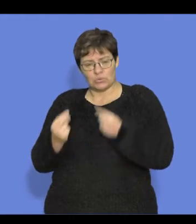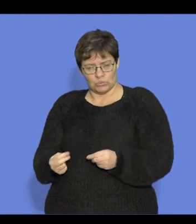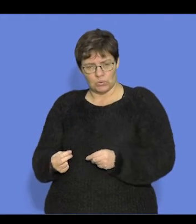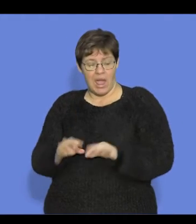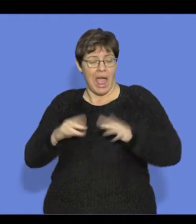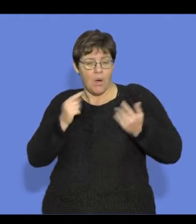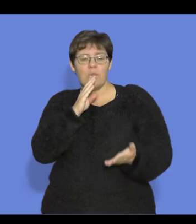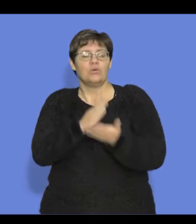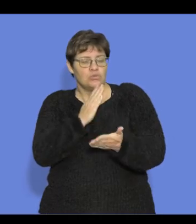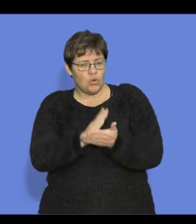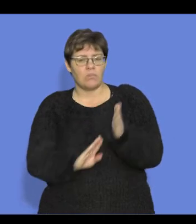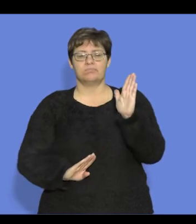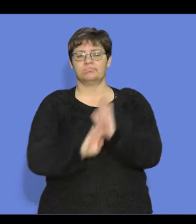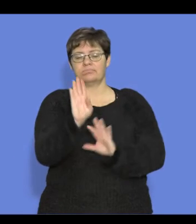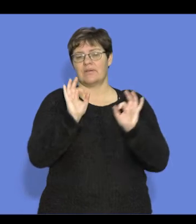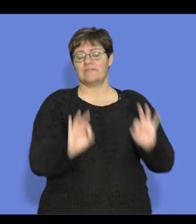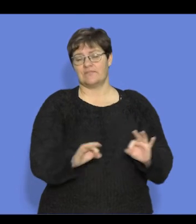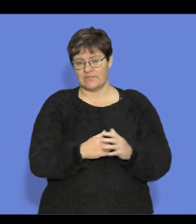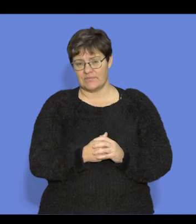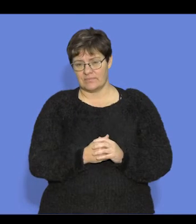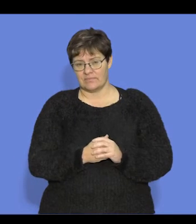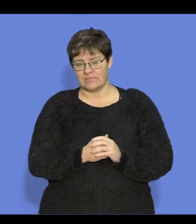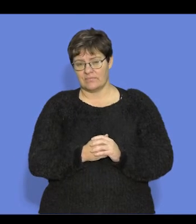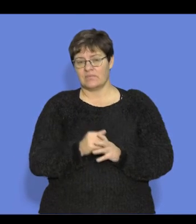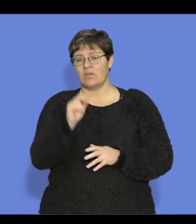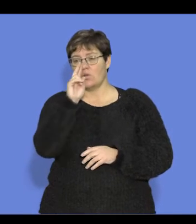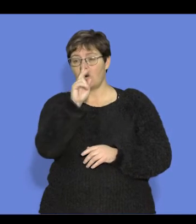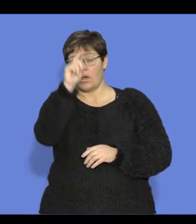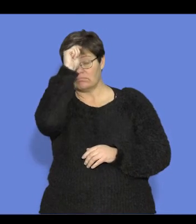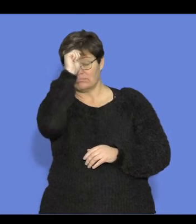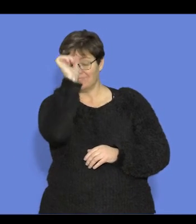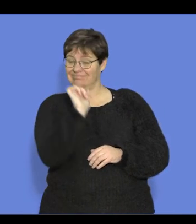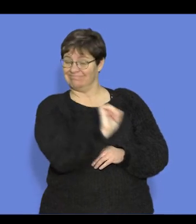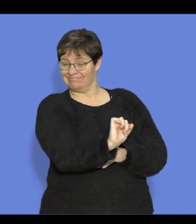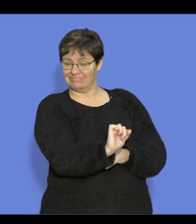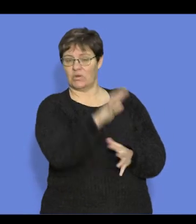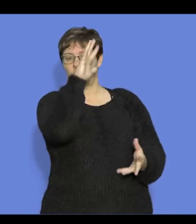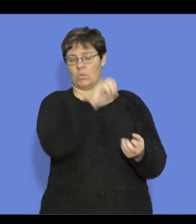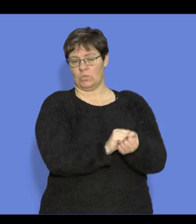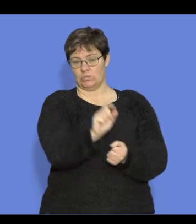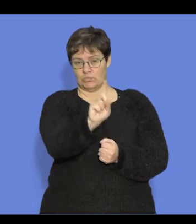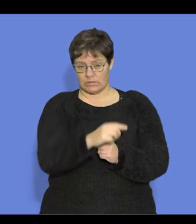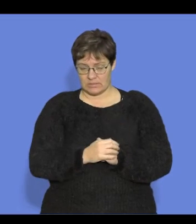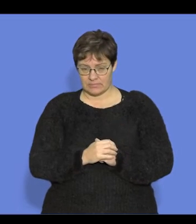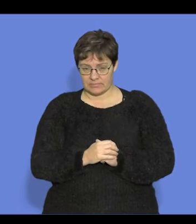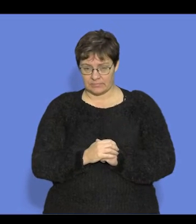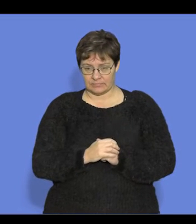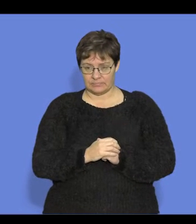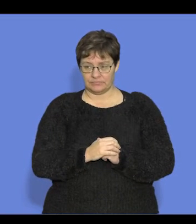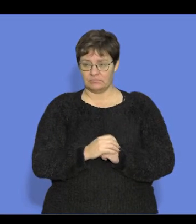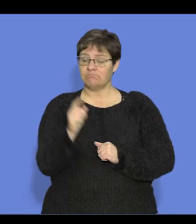make it work? So let's have a look at our boys' conclusion. Okay, so the